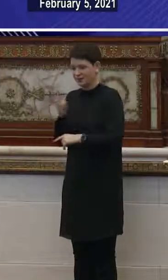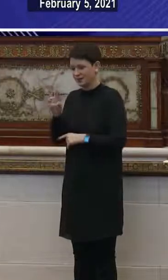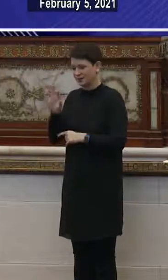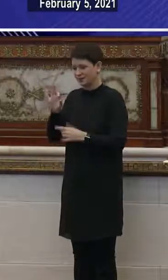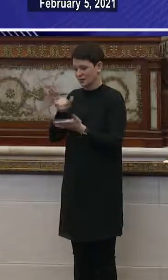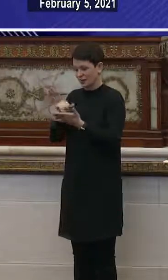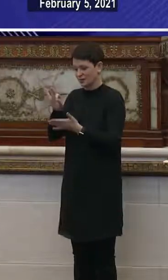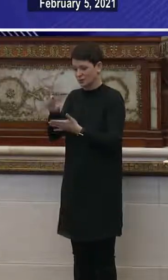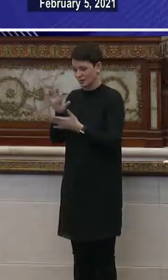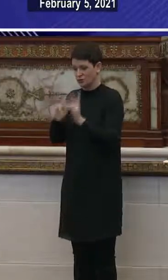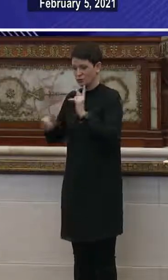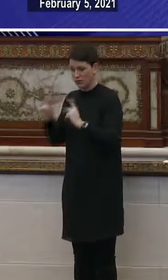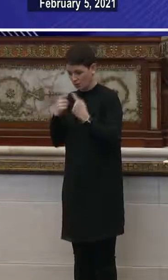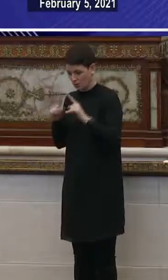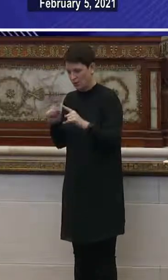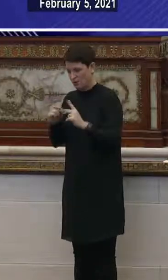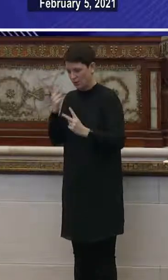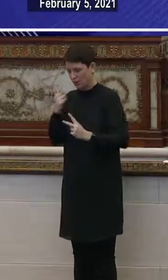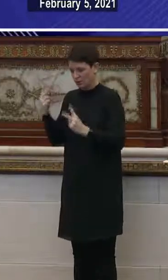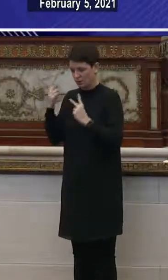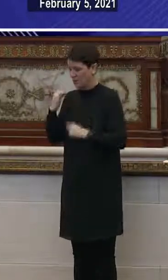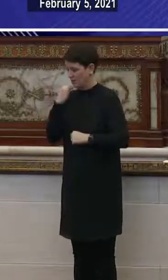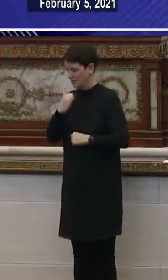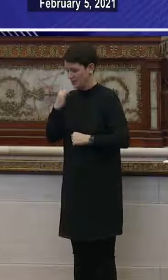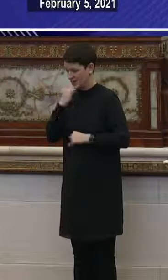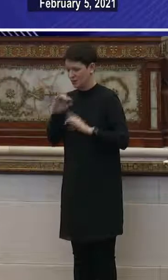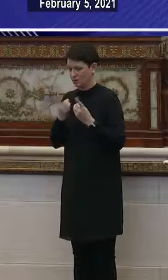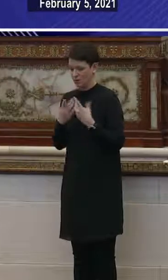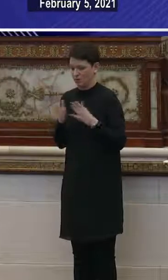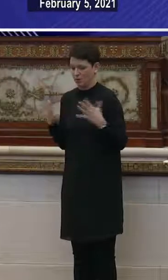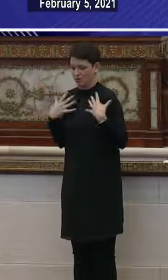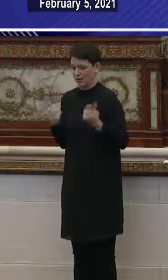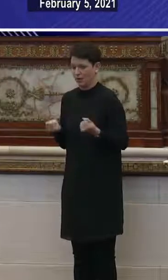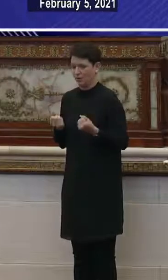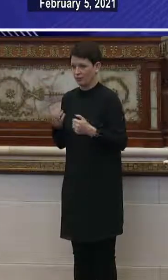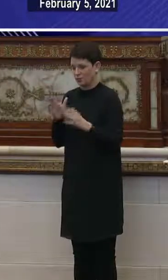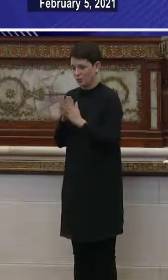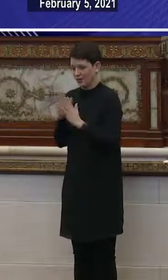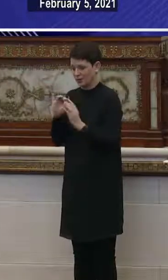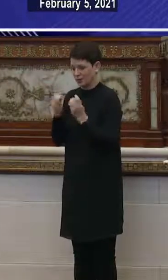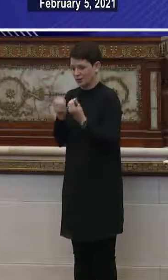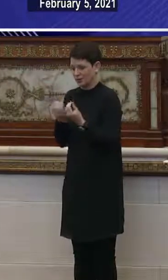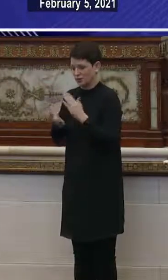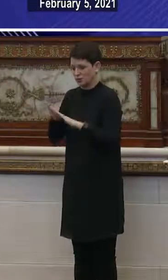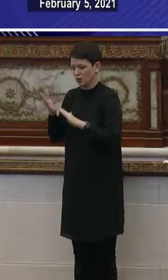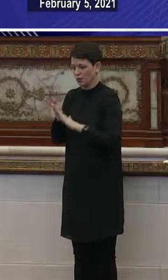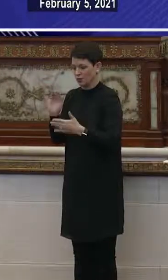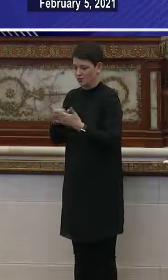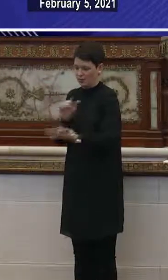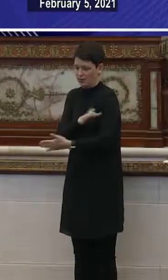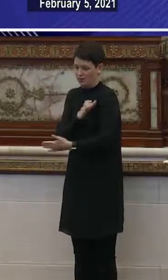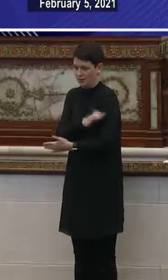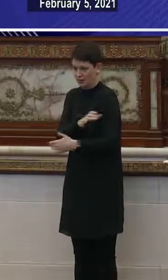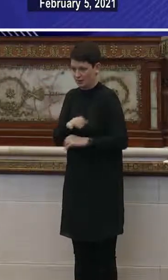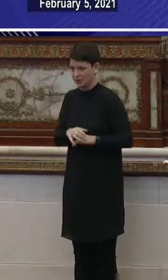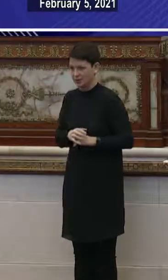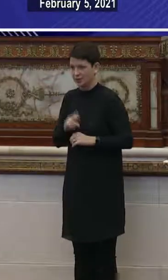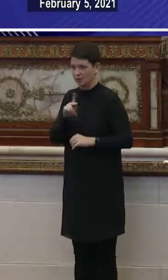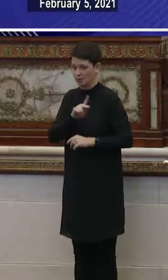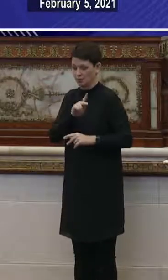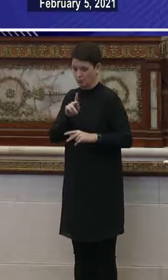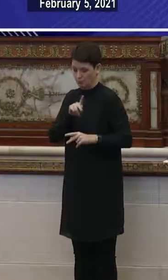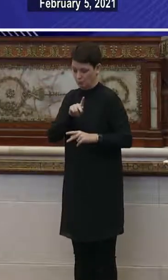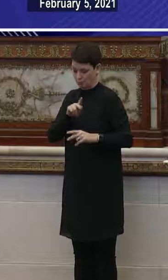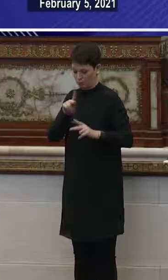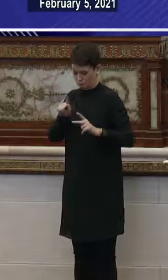6,900 people, in retrospect, it was a mistake for the Department of Public Health to ask the organization to operate these clinics. As the person in charge of the